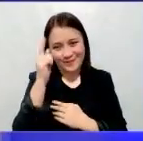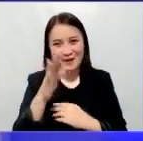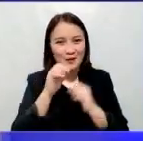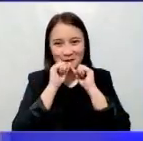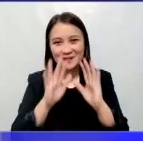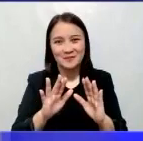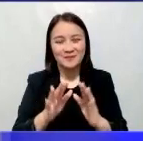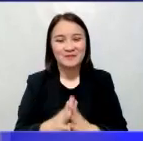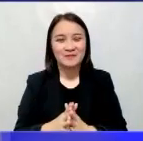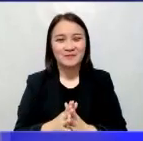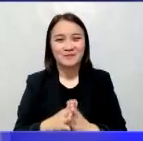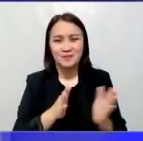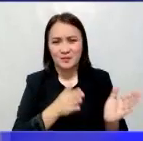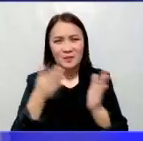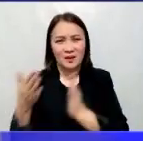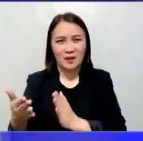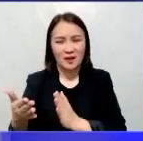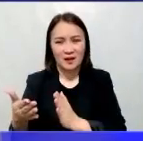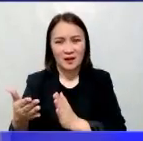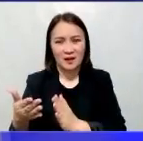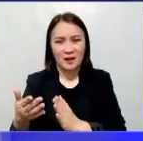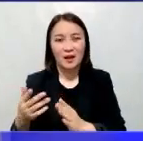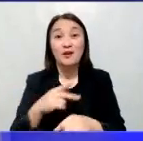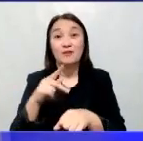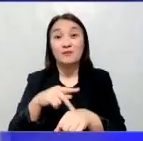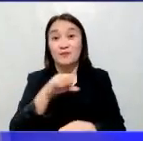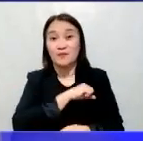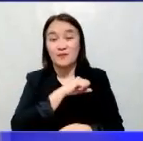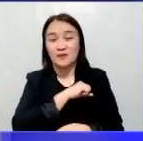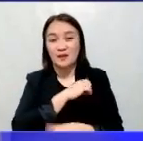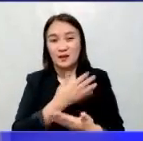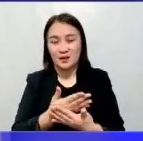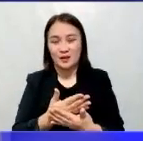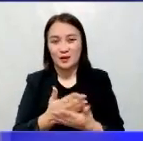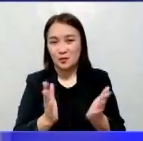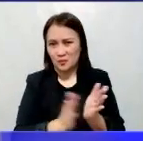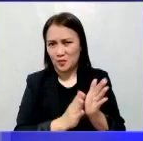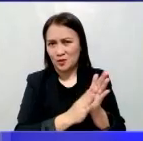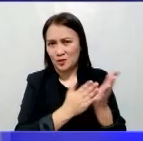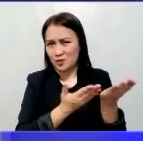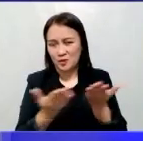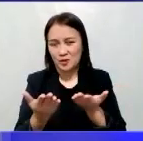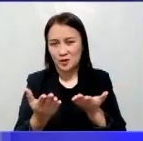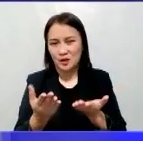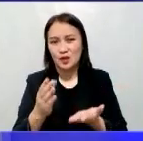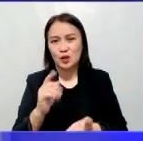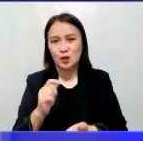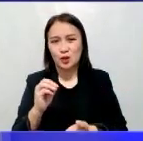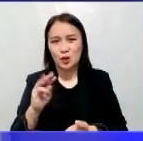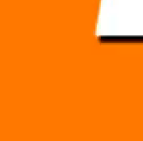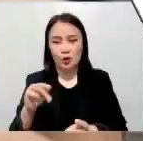tayo sa gilas guys, na bilib si Coach Chot at Pinuri ang leadership ni Scottie Thompson kahit sideline siya ngayon dahil sa